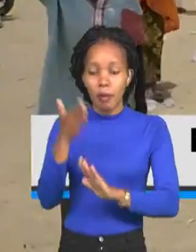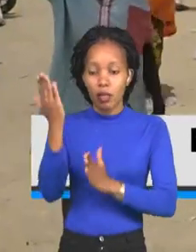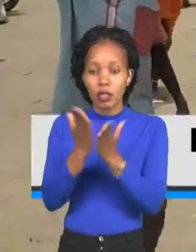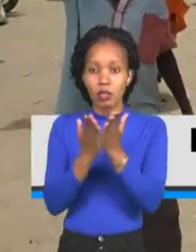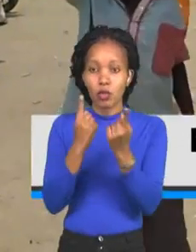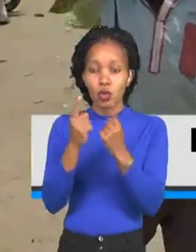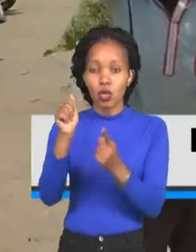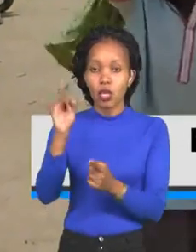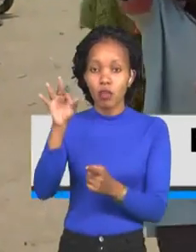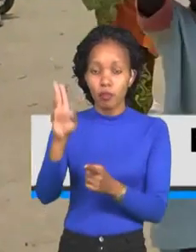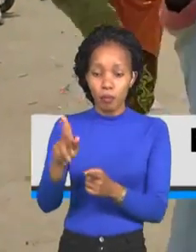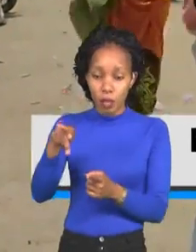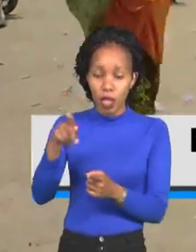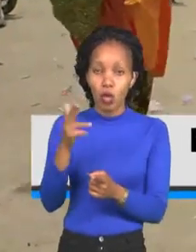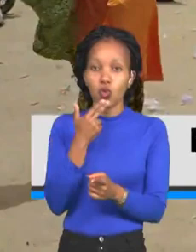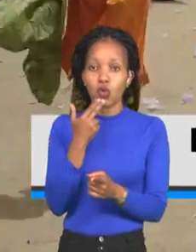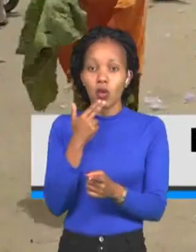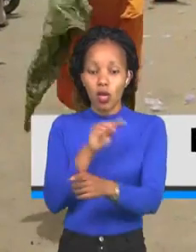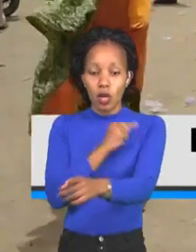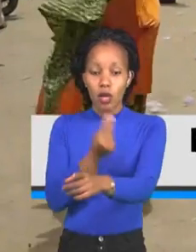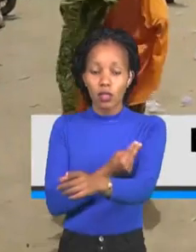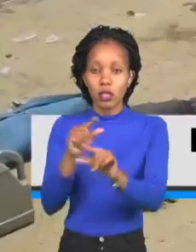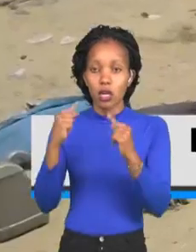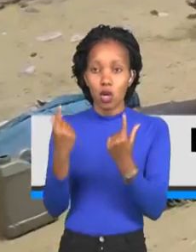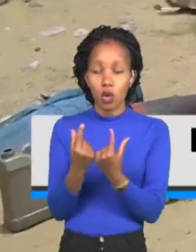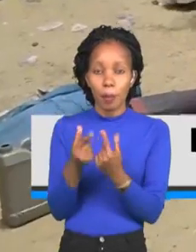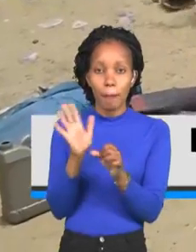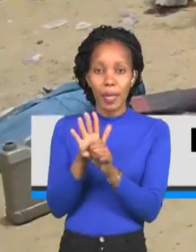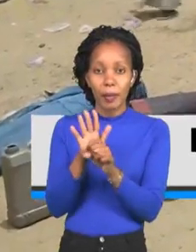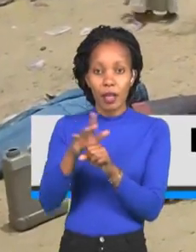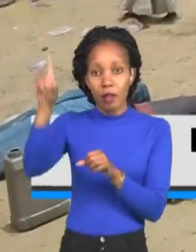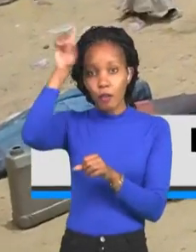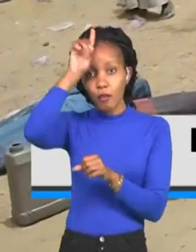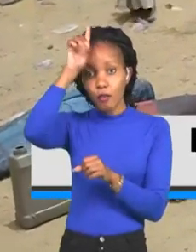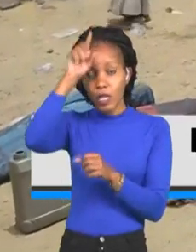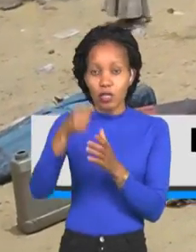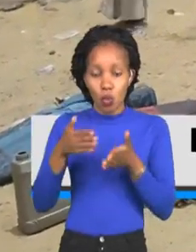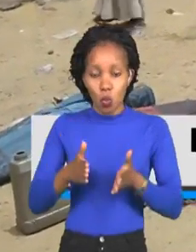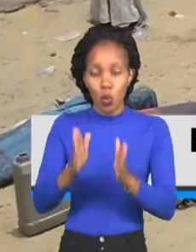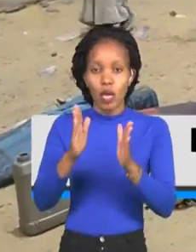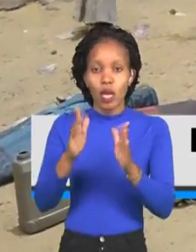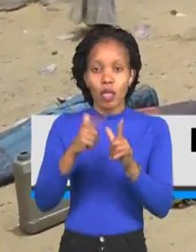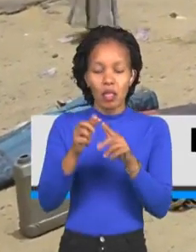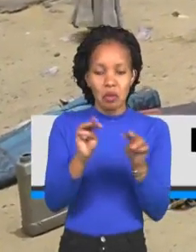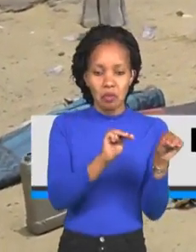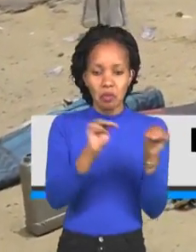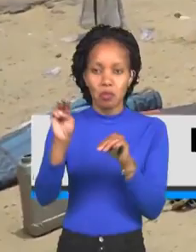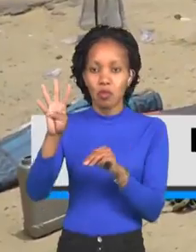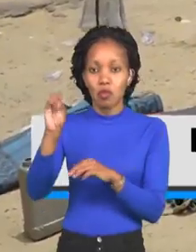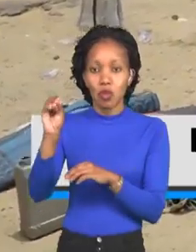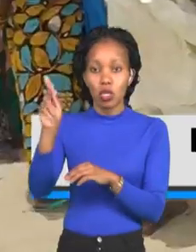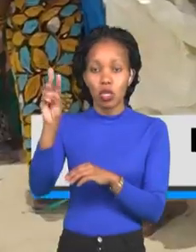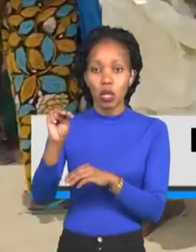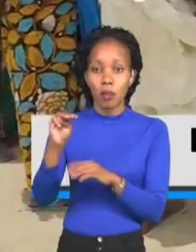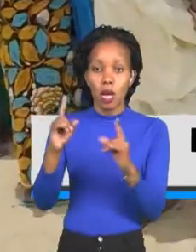told AFP on Tuesday. Nigerian troops herded residents of Jakana village into trucks and ferried them 40 kilometers to a